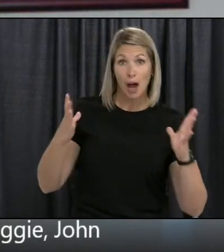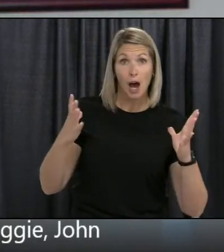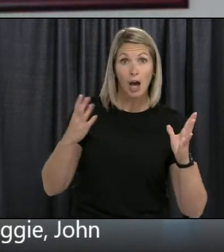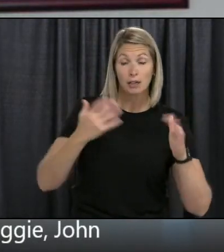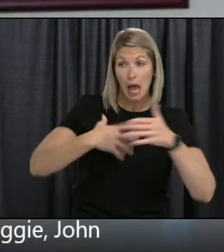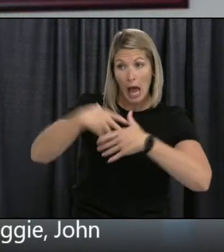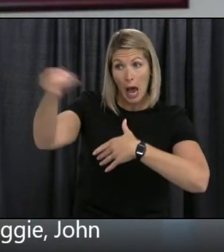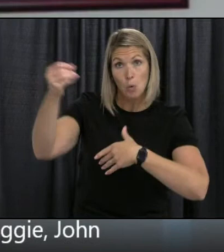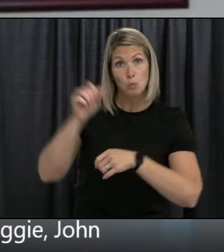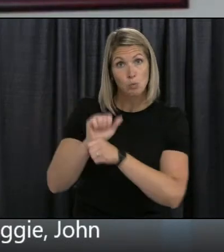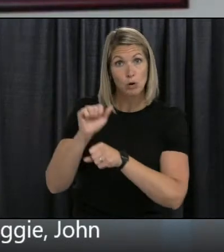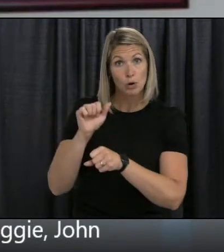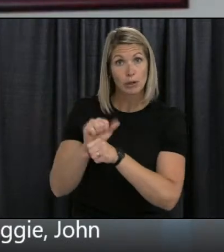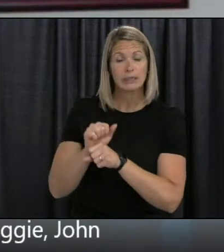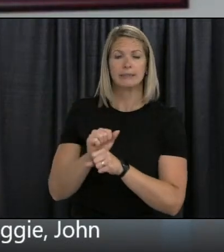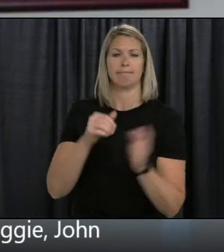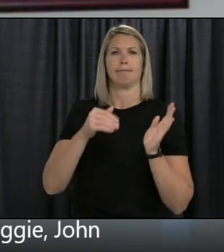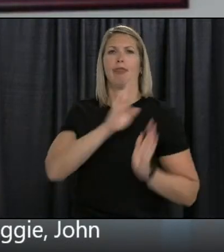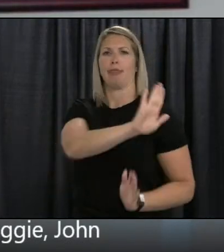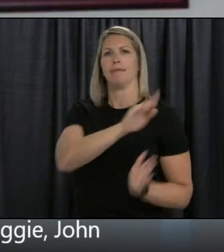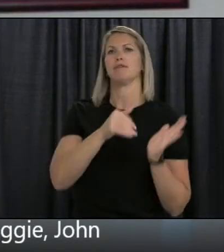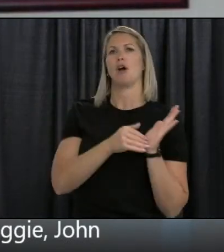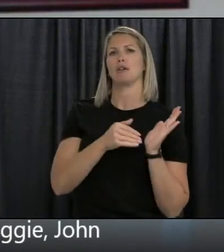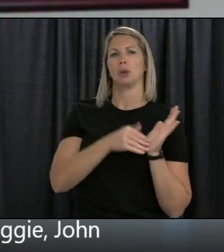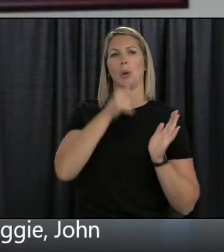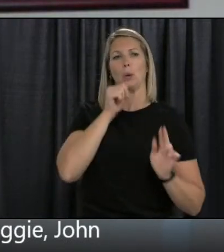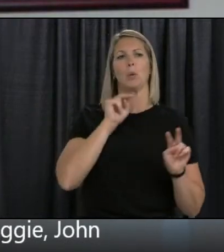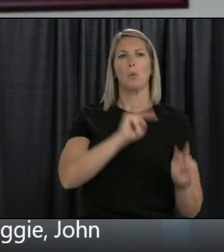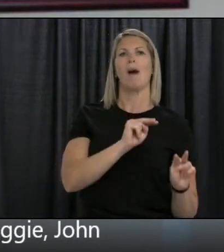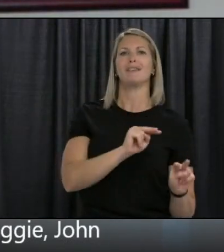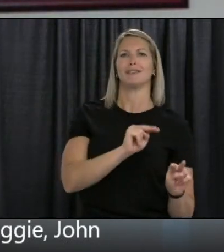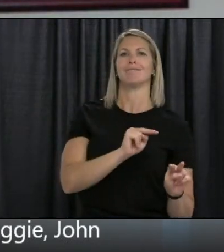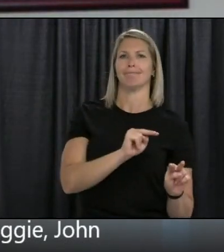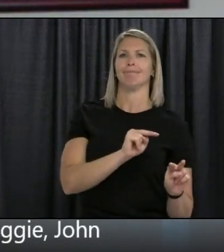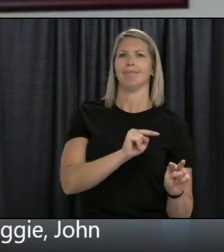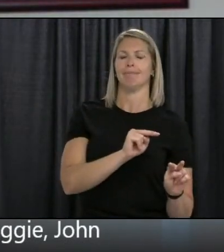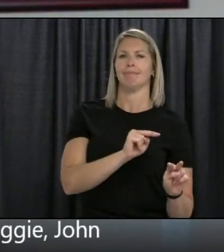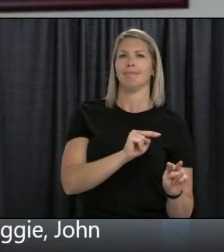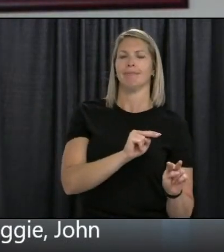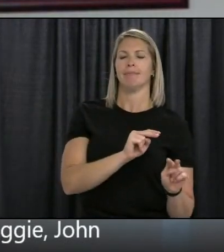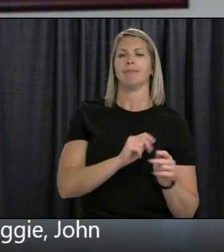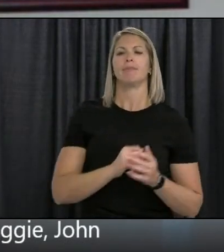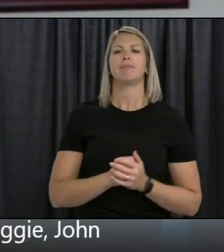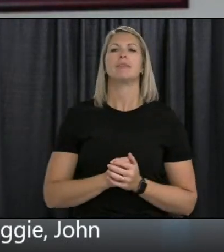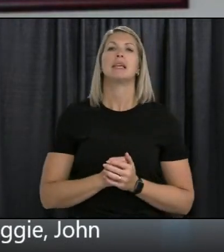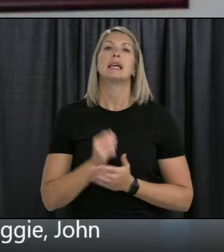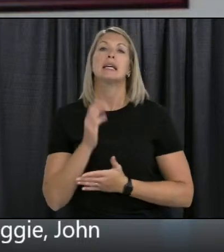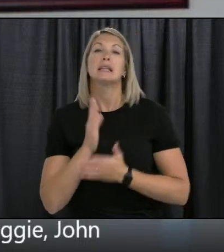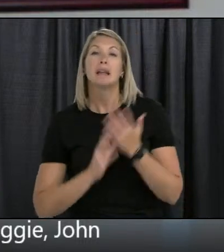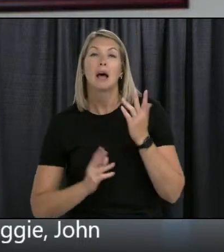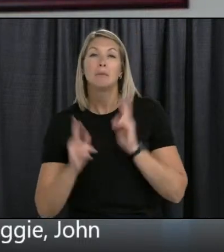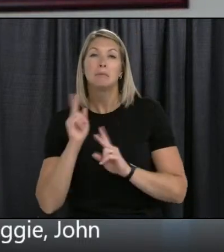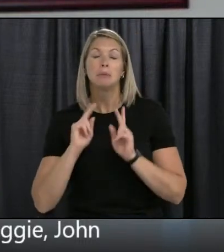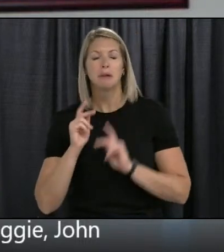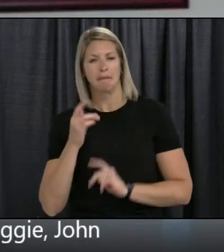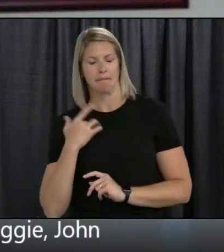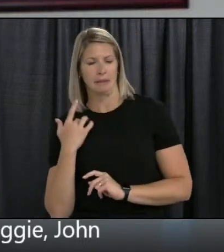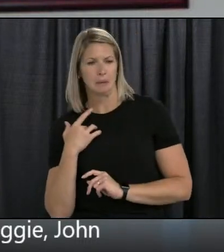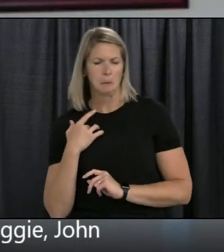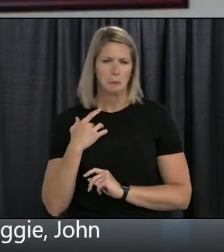the individual might fall under. So for those people who are finding difficulty in